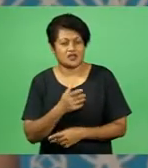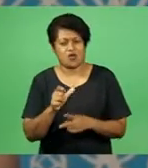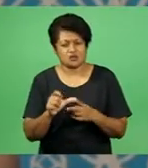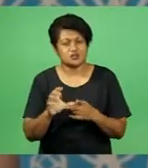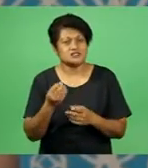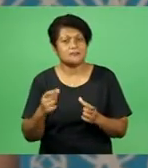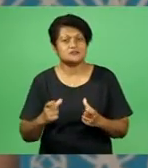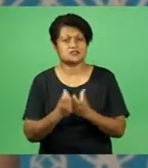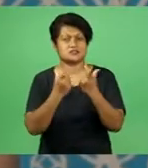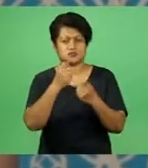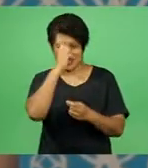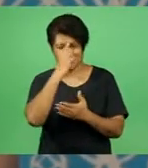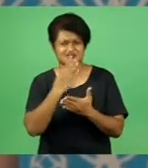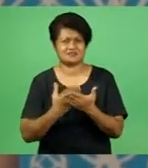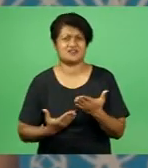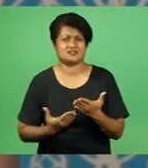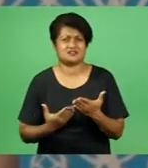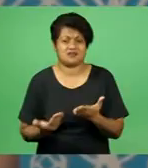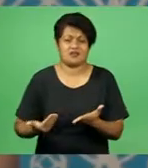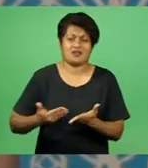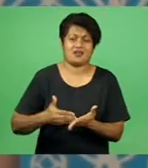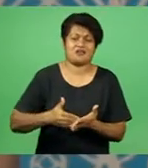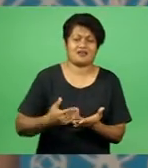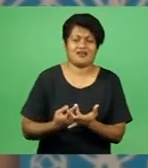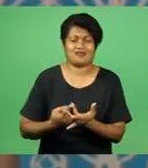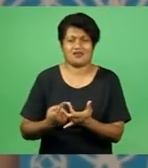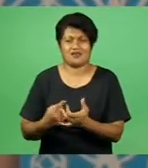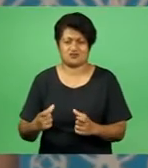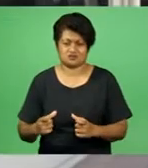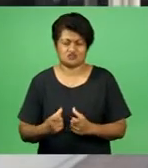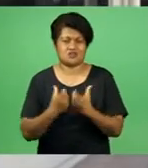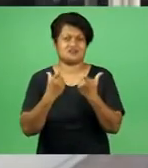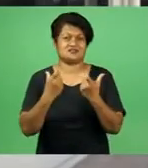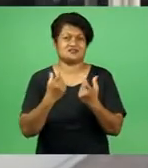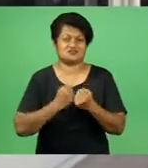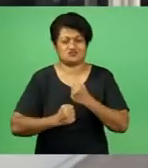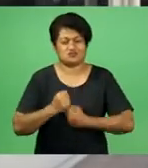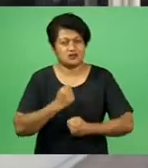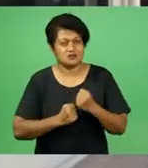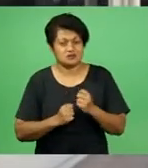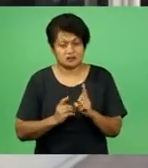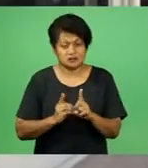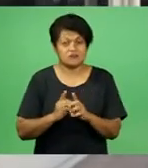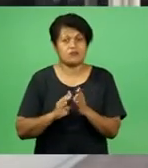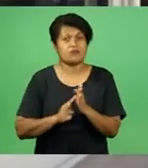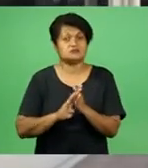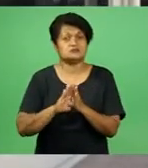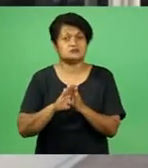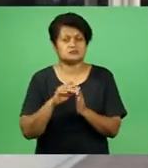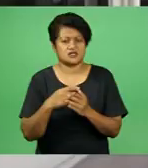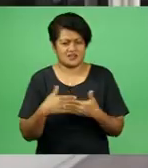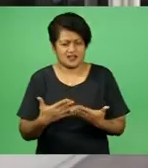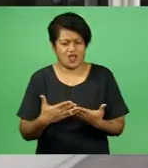challenges that we are experiencing that are also adding other dimensions of struggles and challenges. The development of a referral pathway is